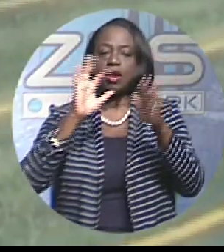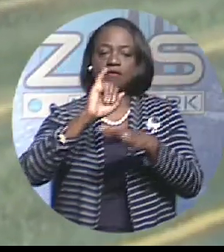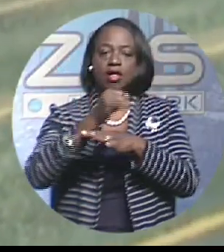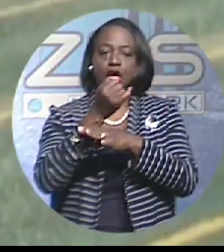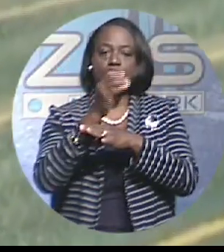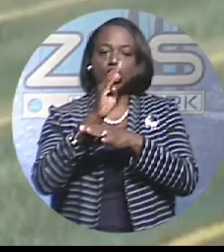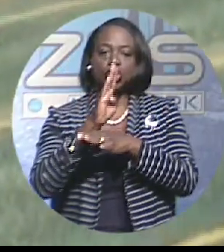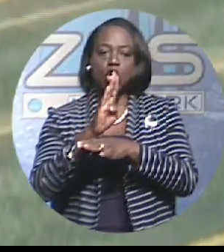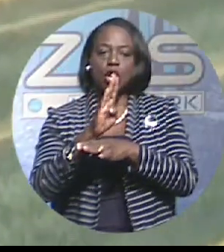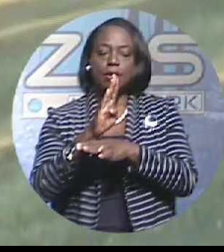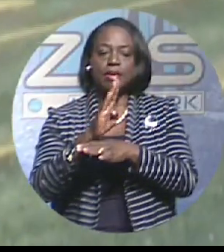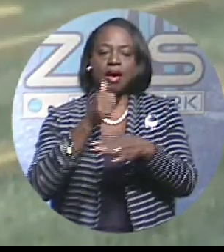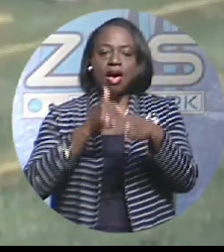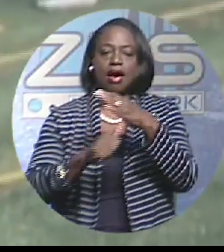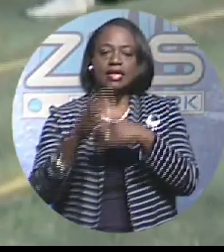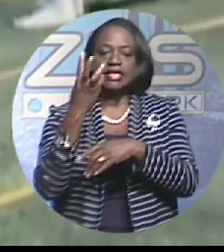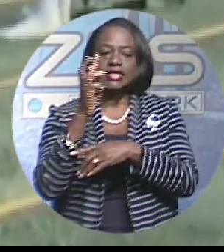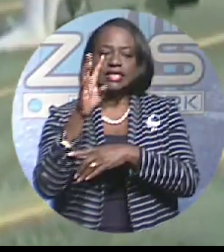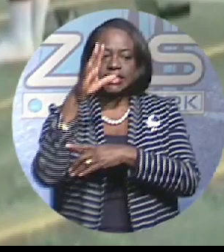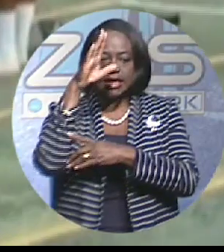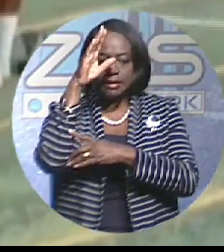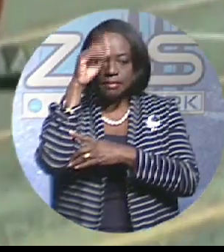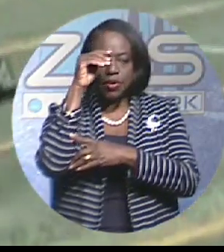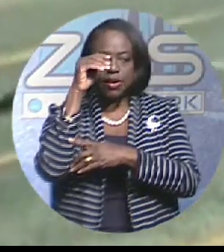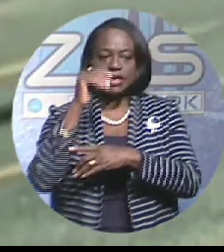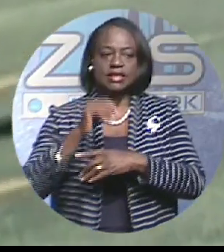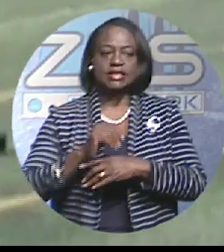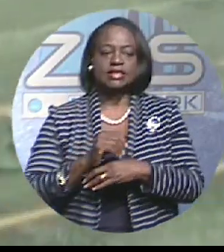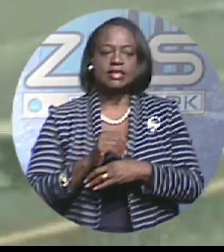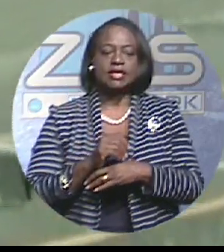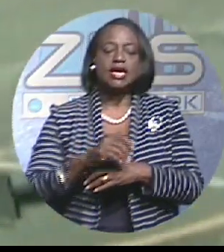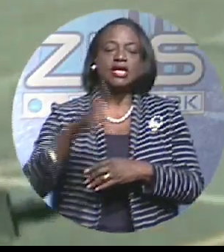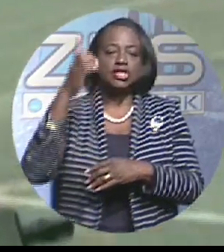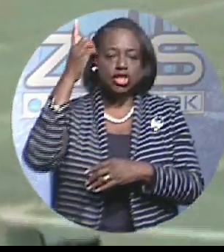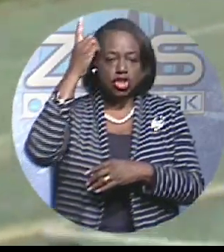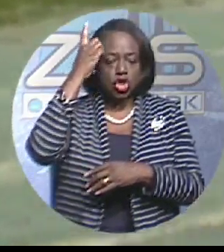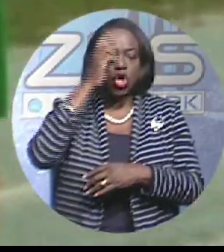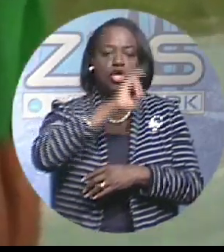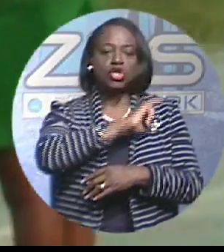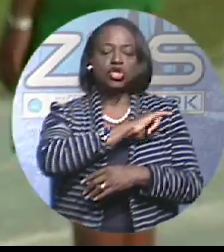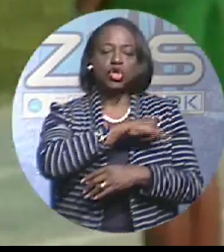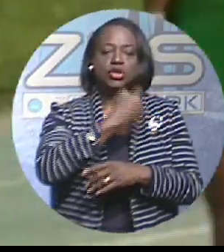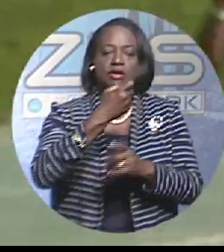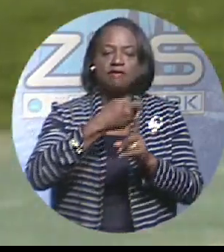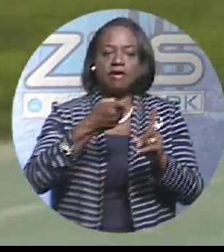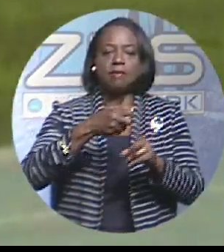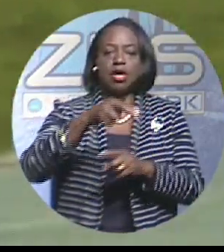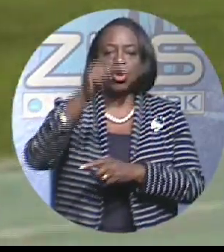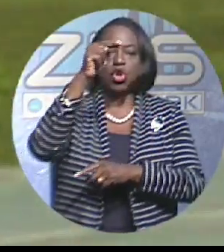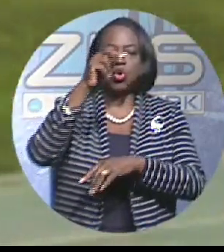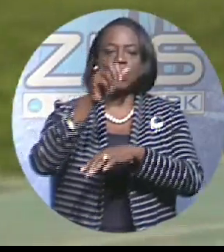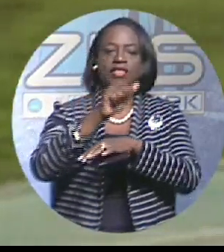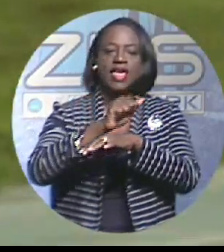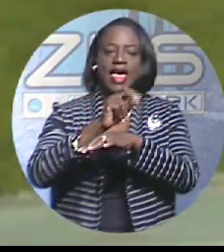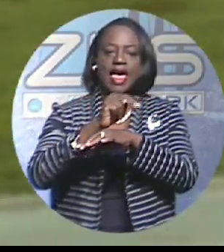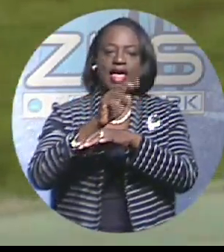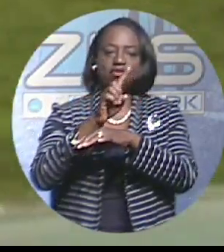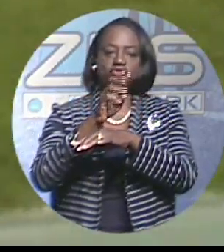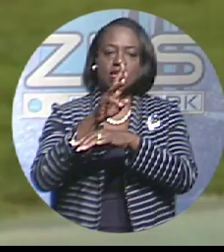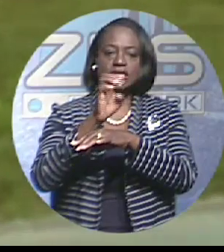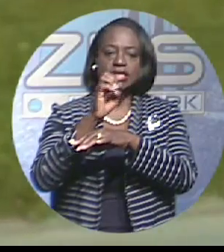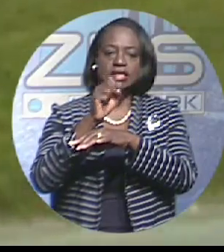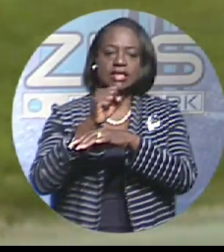to the under 16 boys 400 meters. How about Deshaun Joseph from North Andrews? He would win the gold